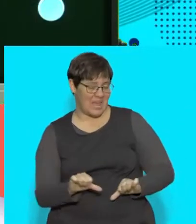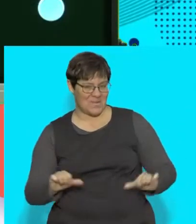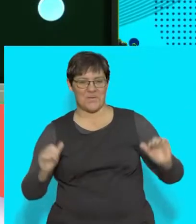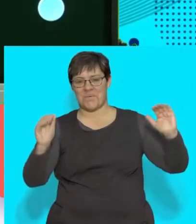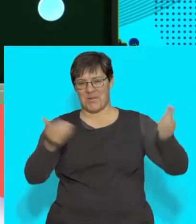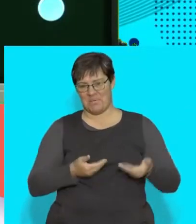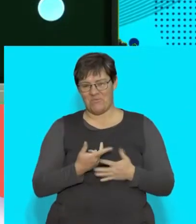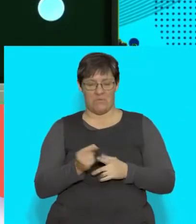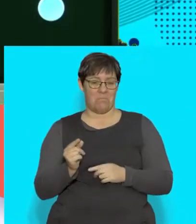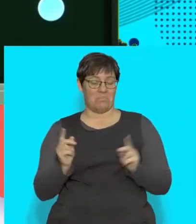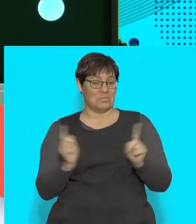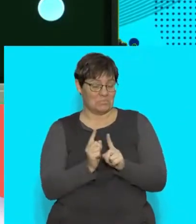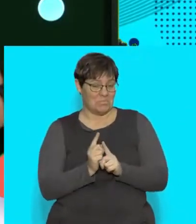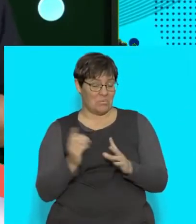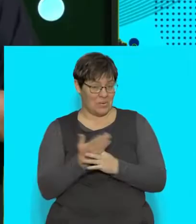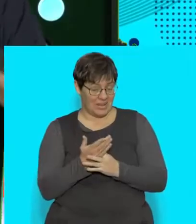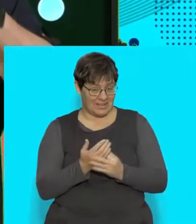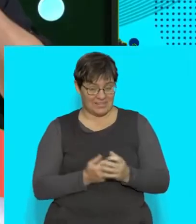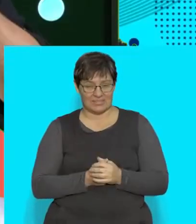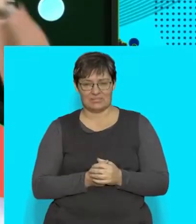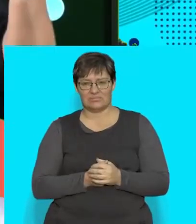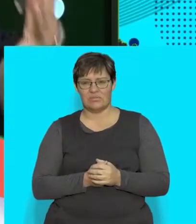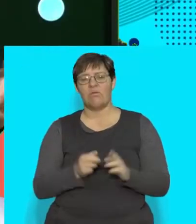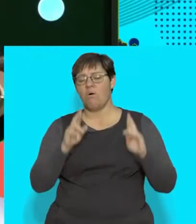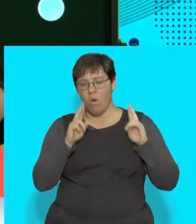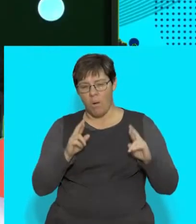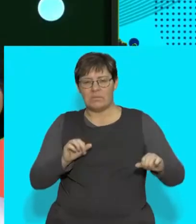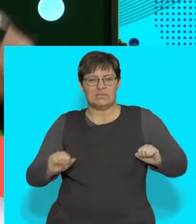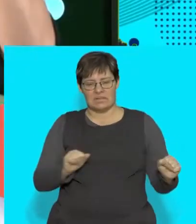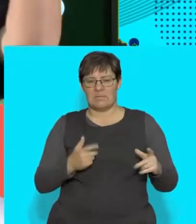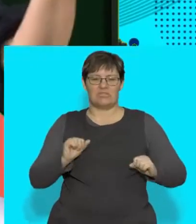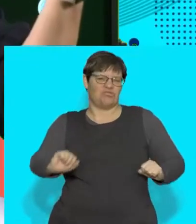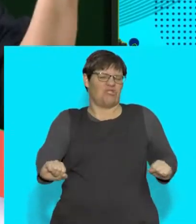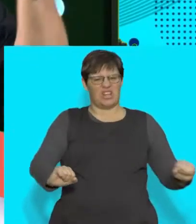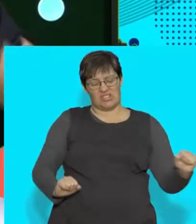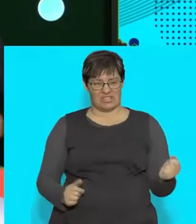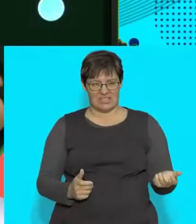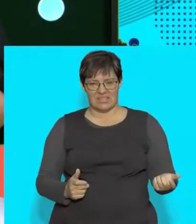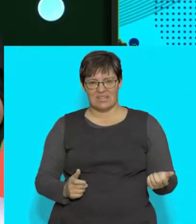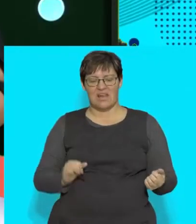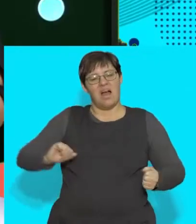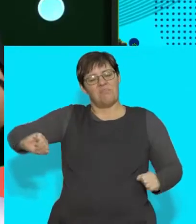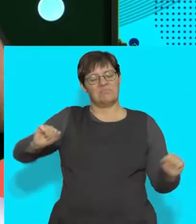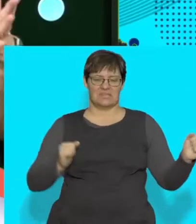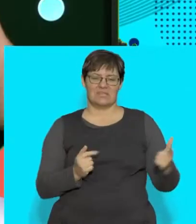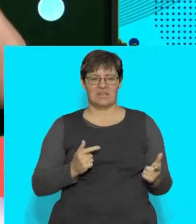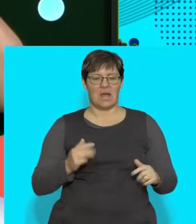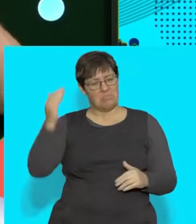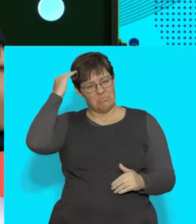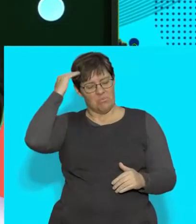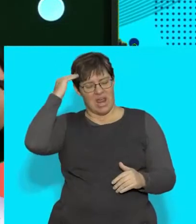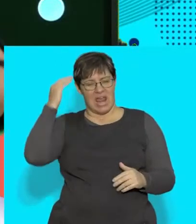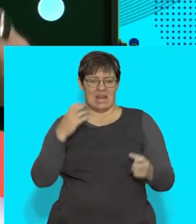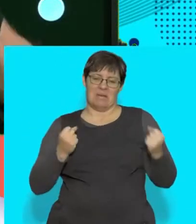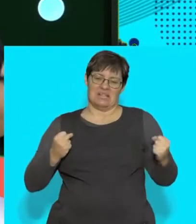Welcome back from your wee break. I hope you had a little bit of a break, maybe stretch the arms a bit, stretch the